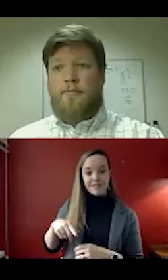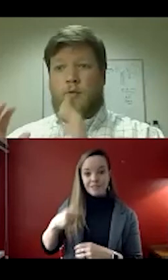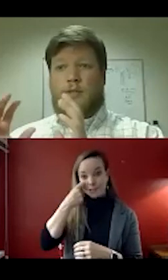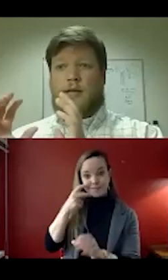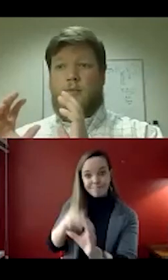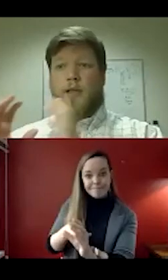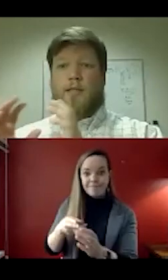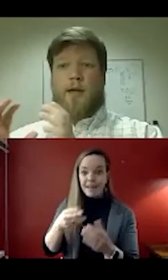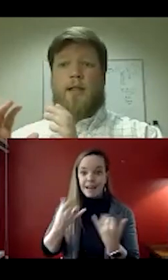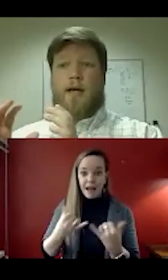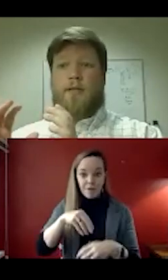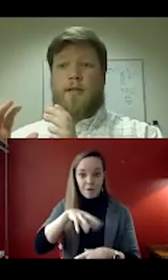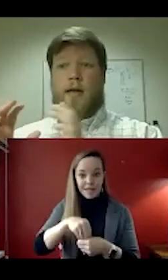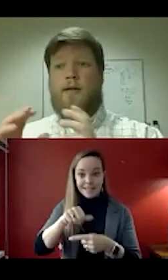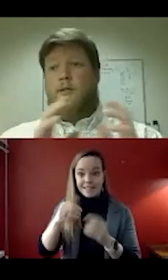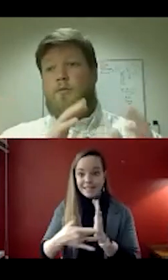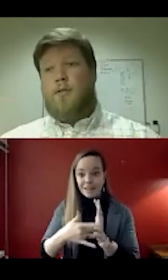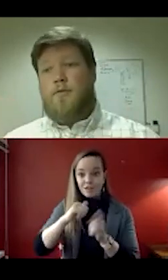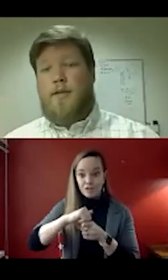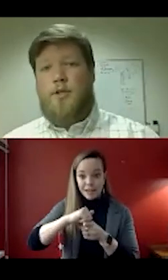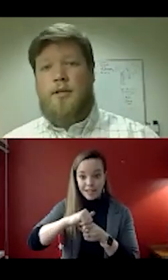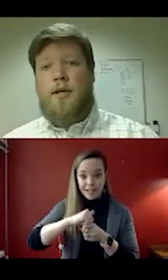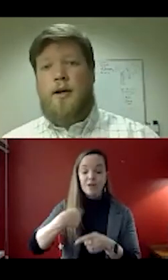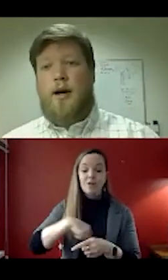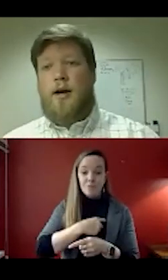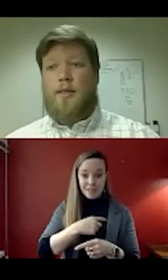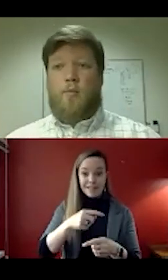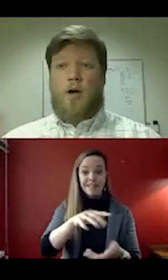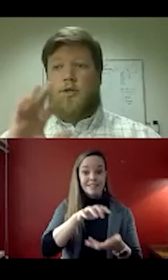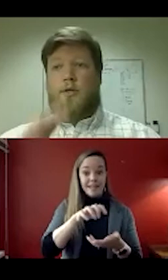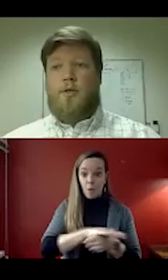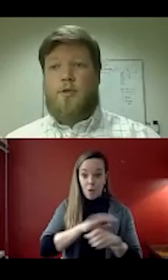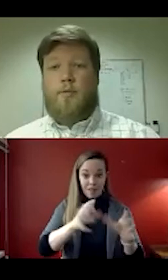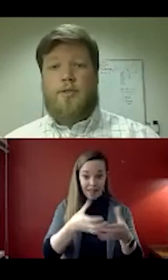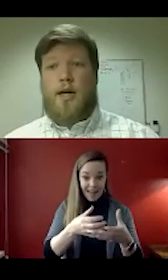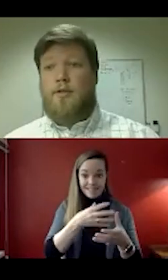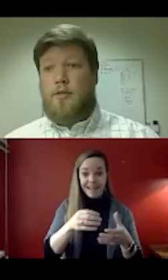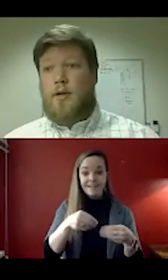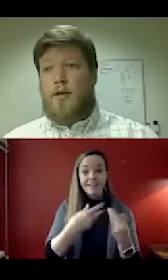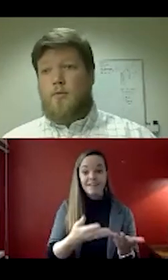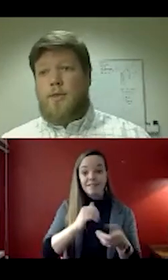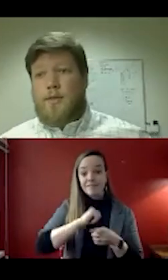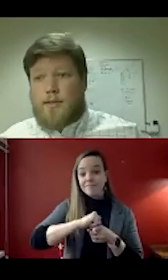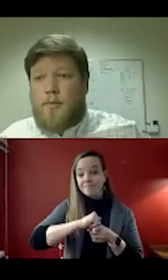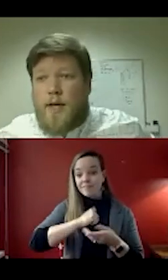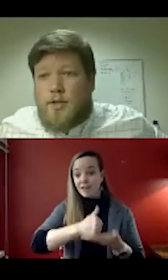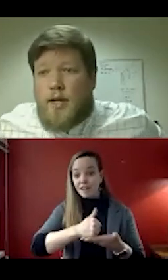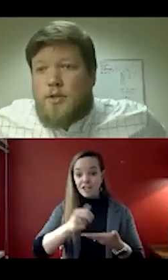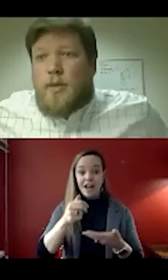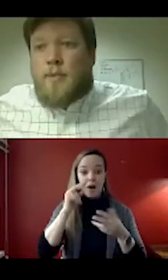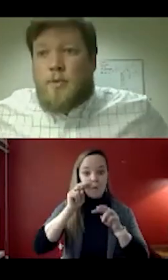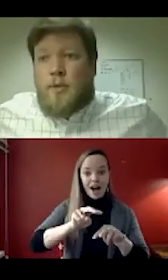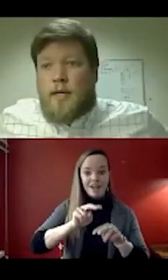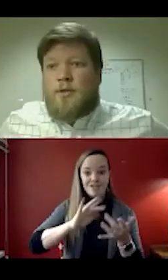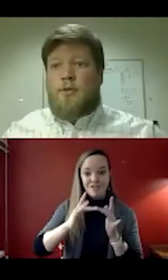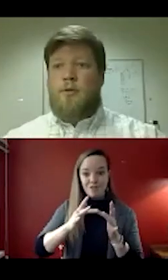training. We take them class by class, execute this intervention, and then watch their social networks change. We think that some of that change